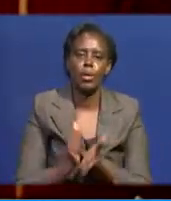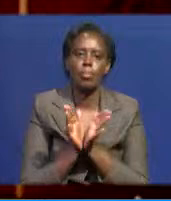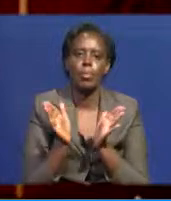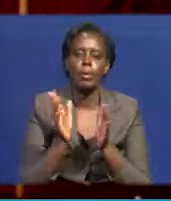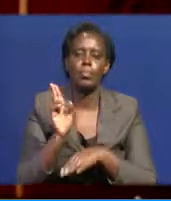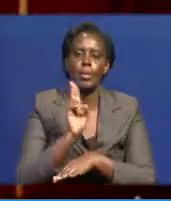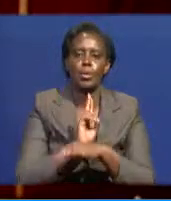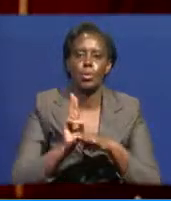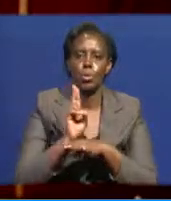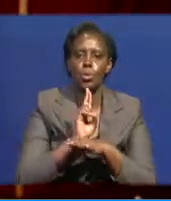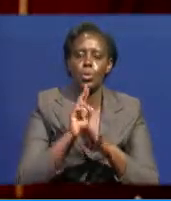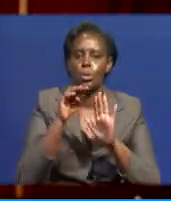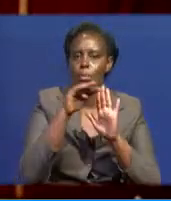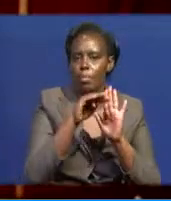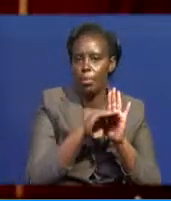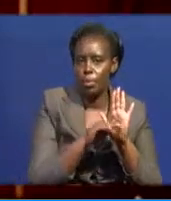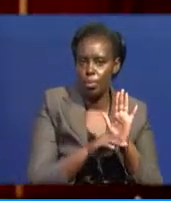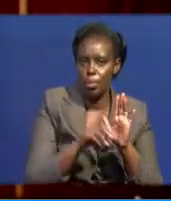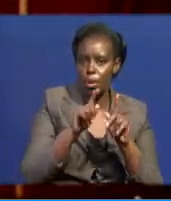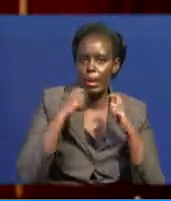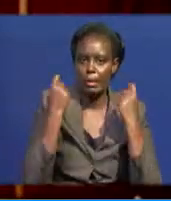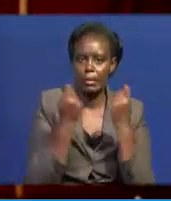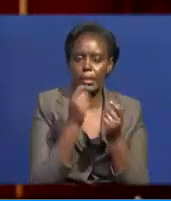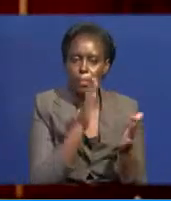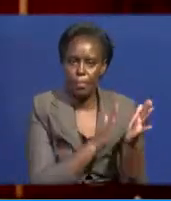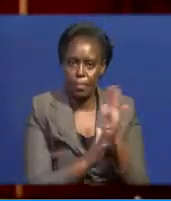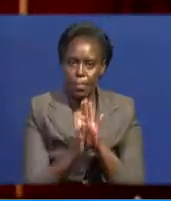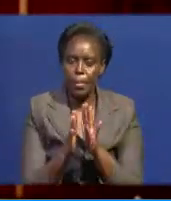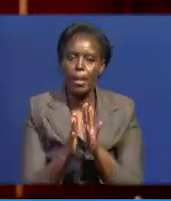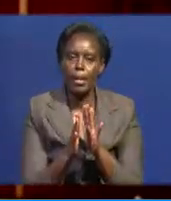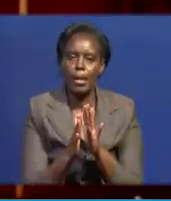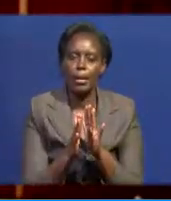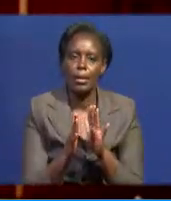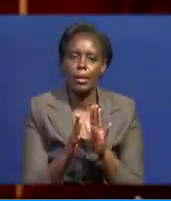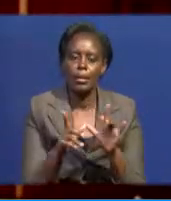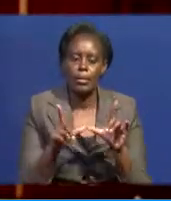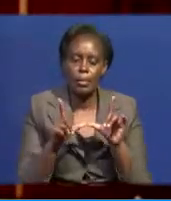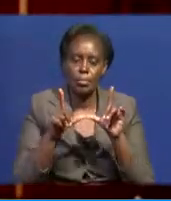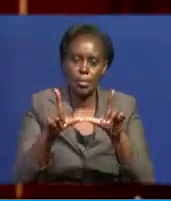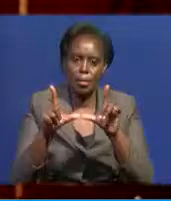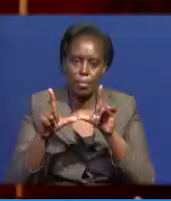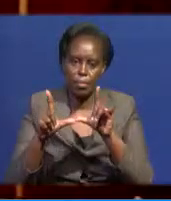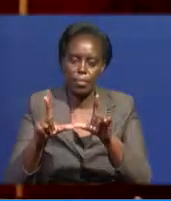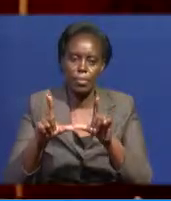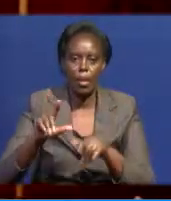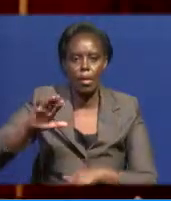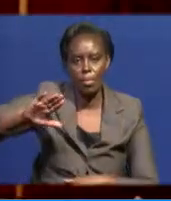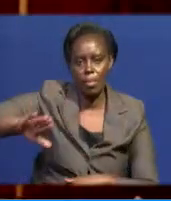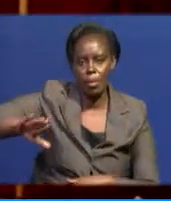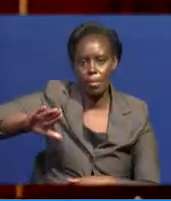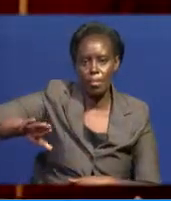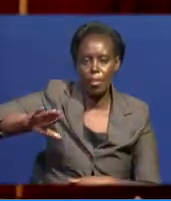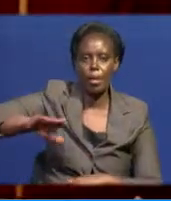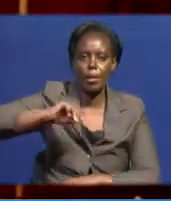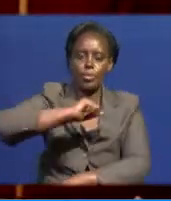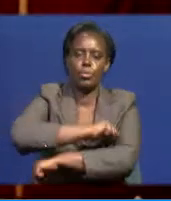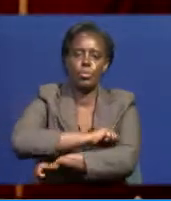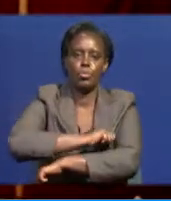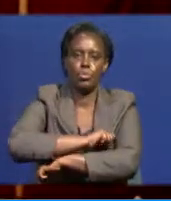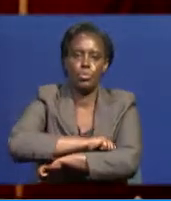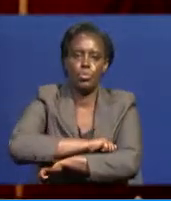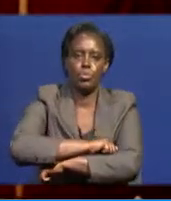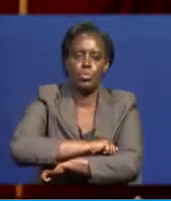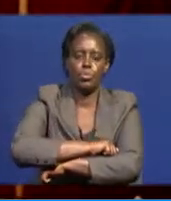public utilities program team plan and execute the titling of all the remaining schools